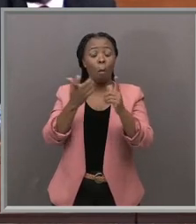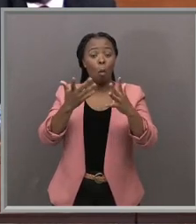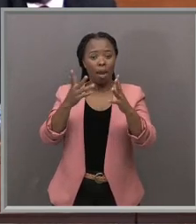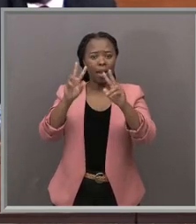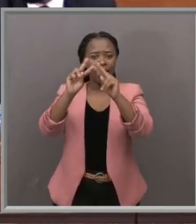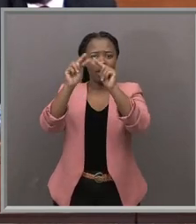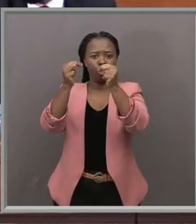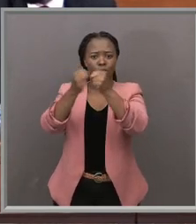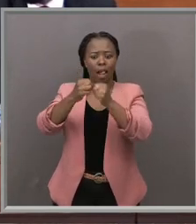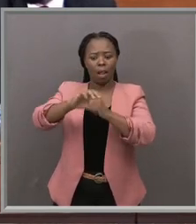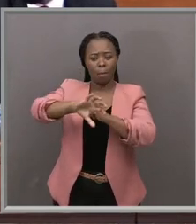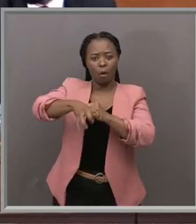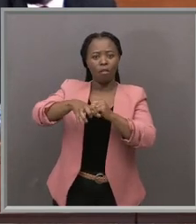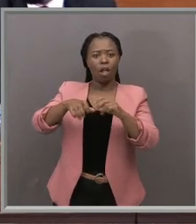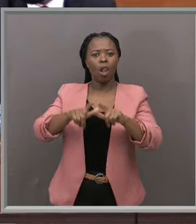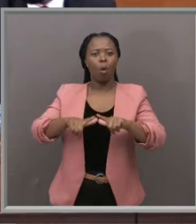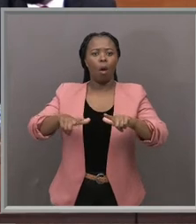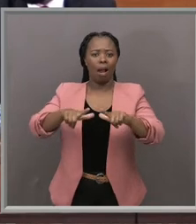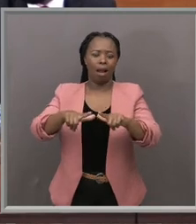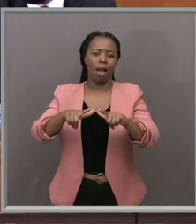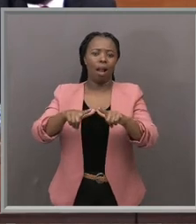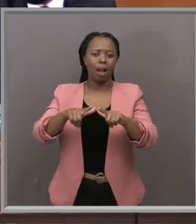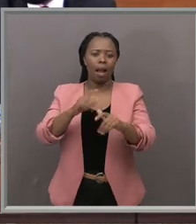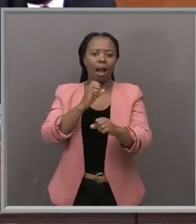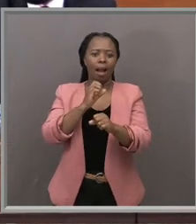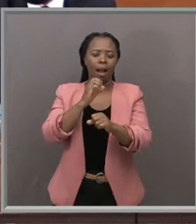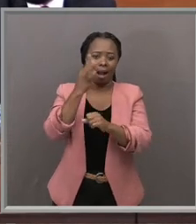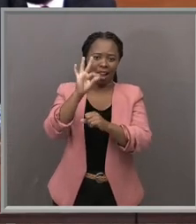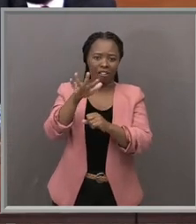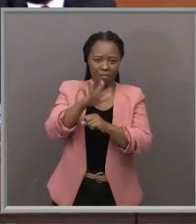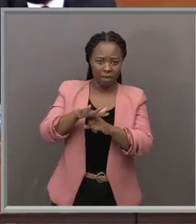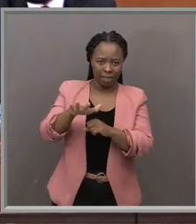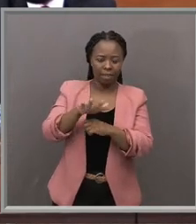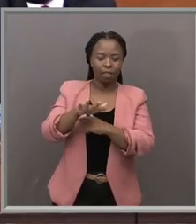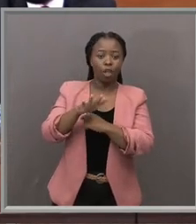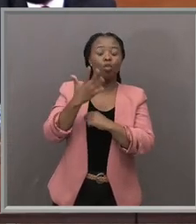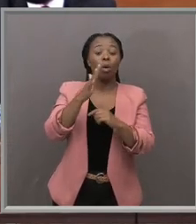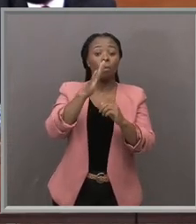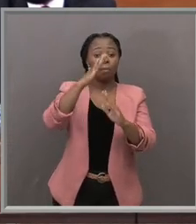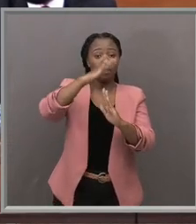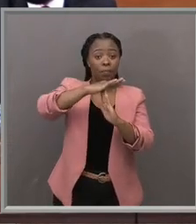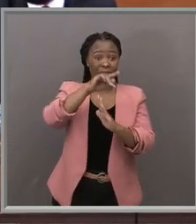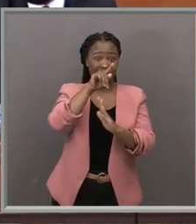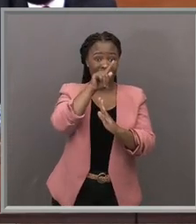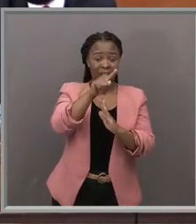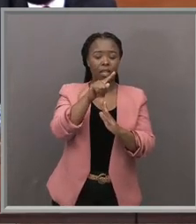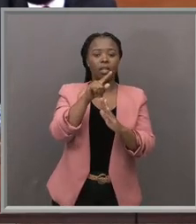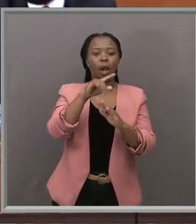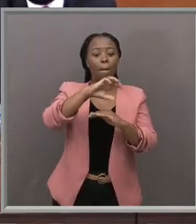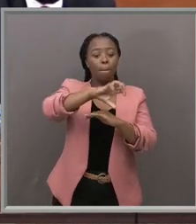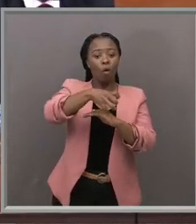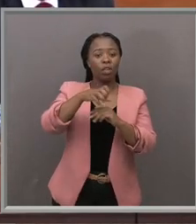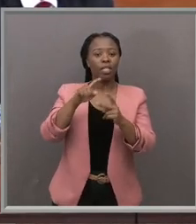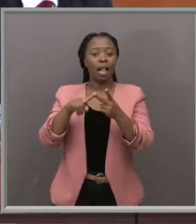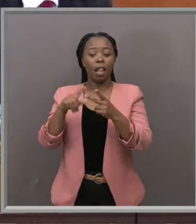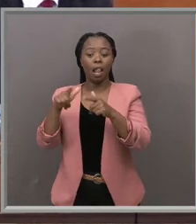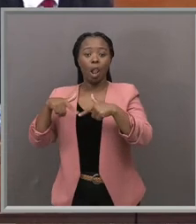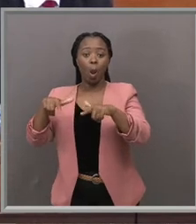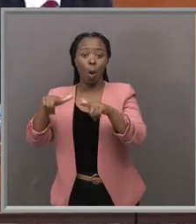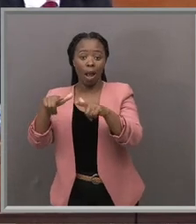and local government level. In particular, provincial and local government have worked